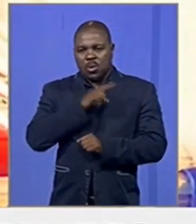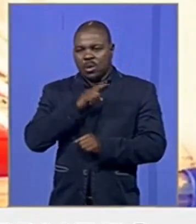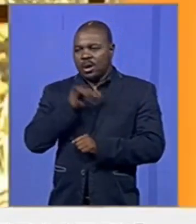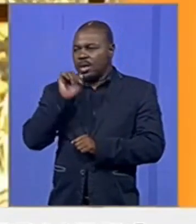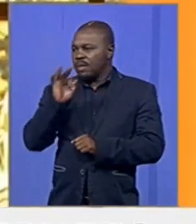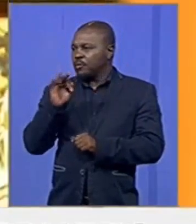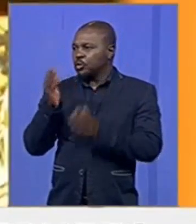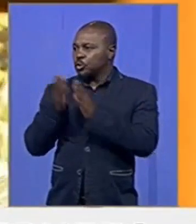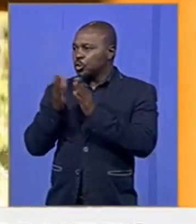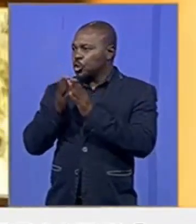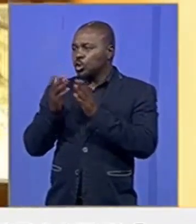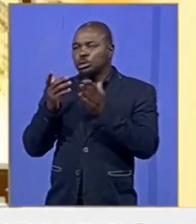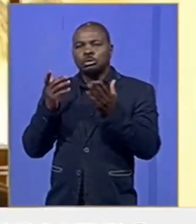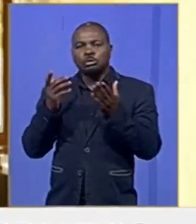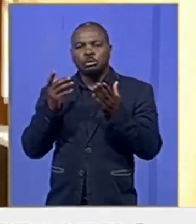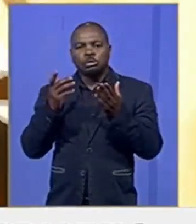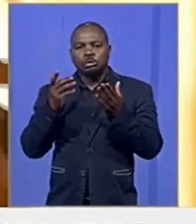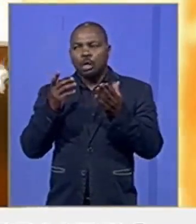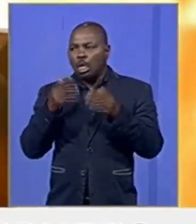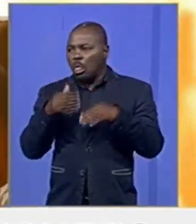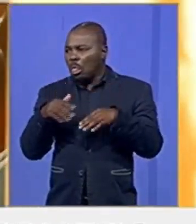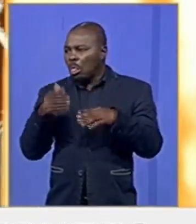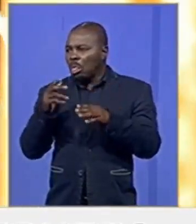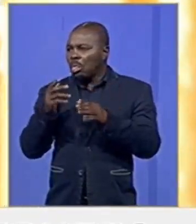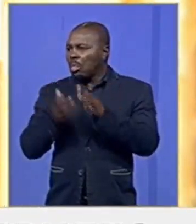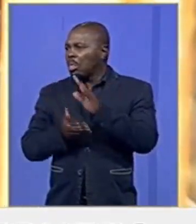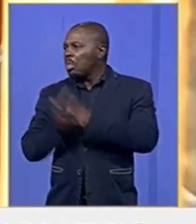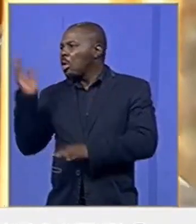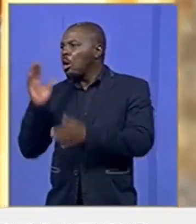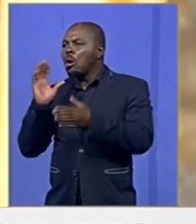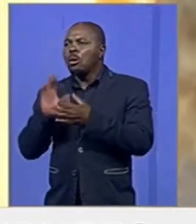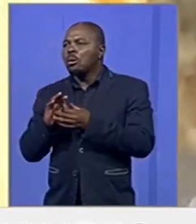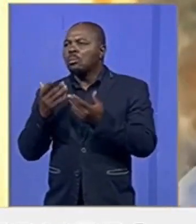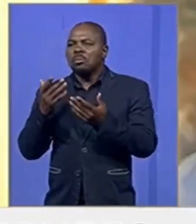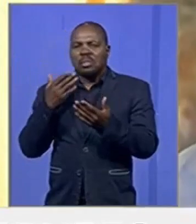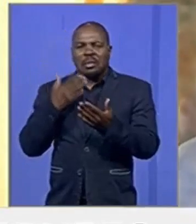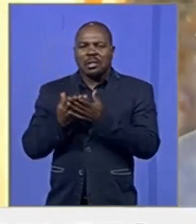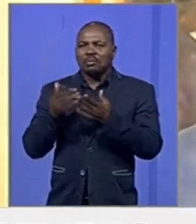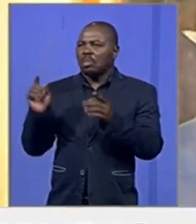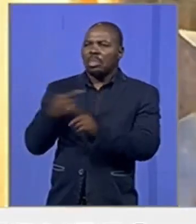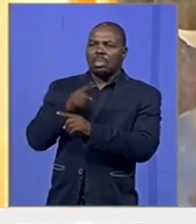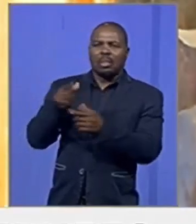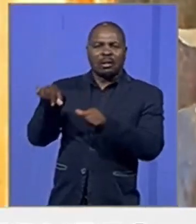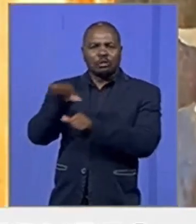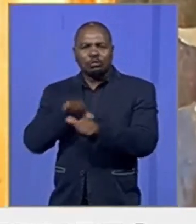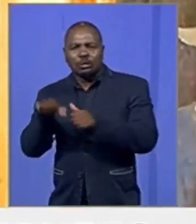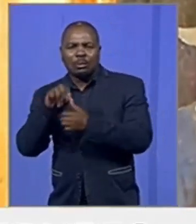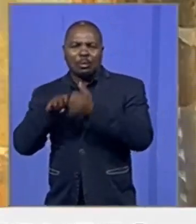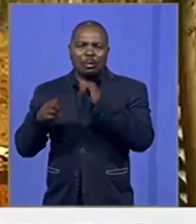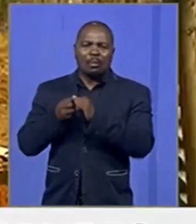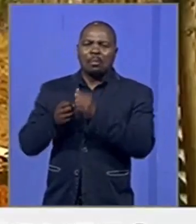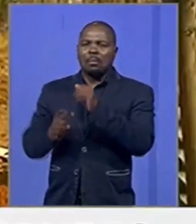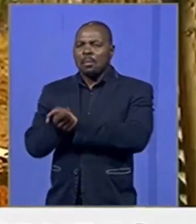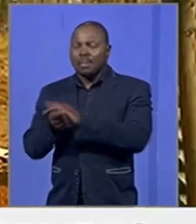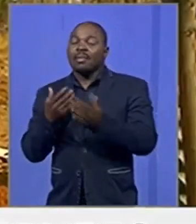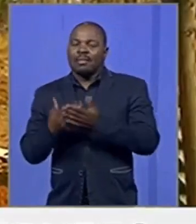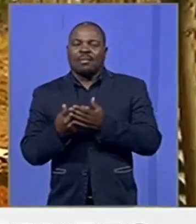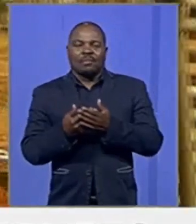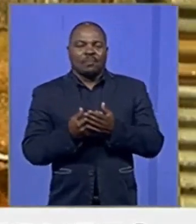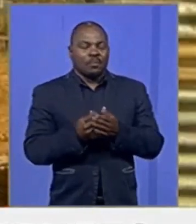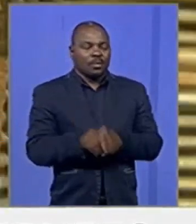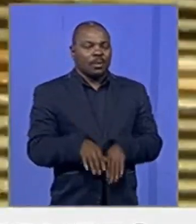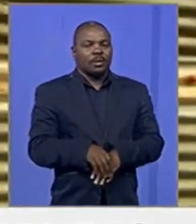can be subjected to all these other social distractions. Sekolo